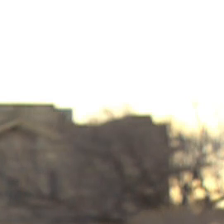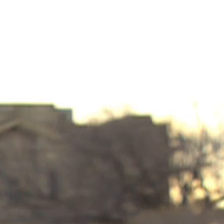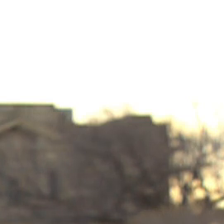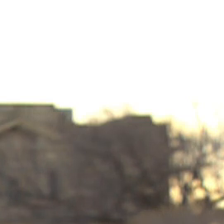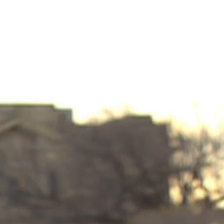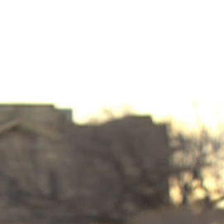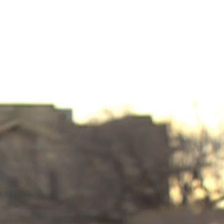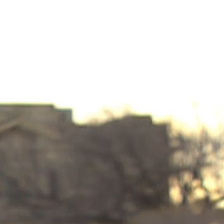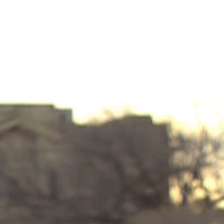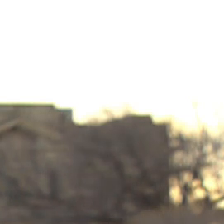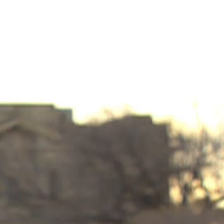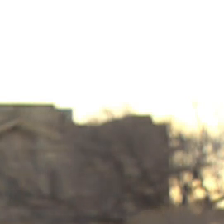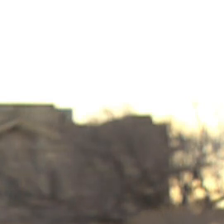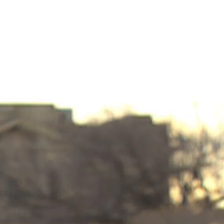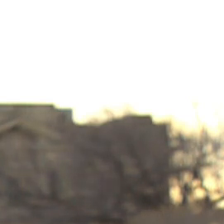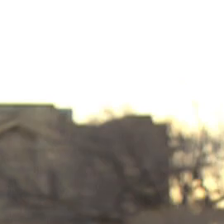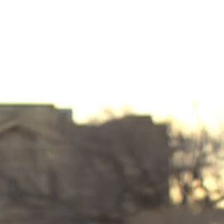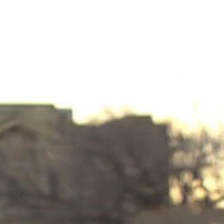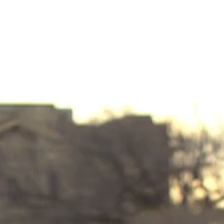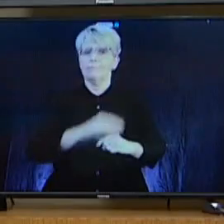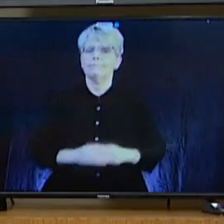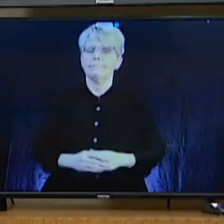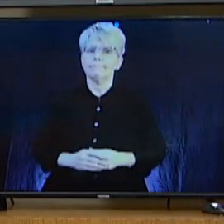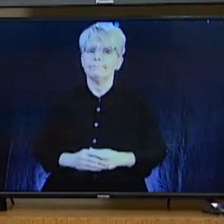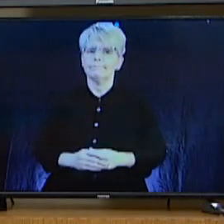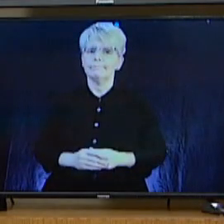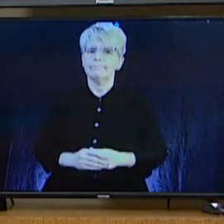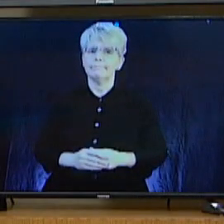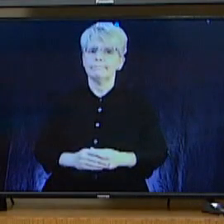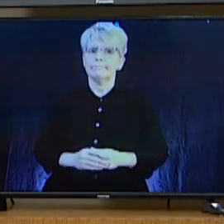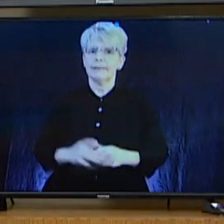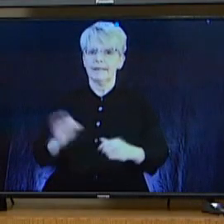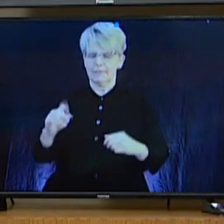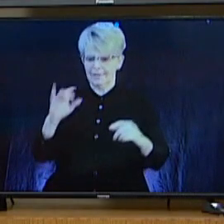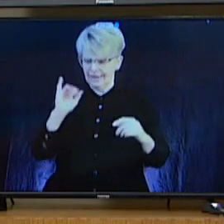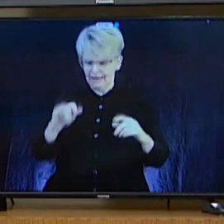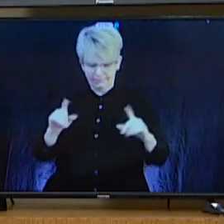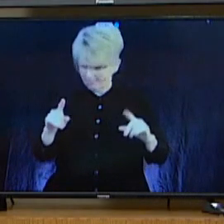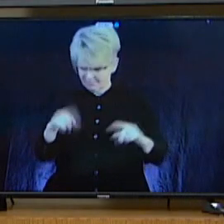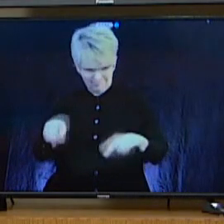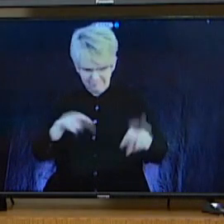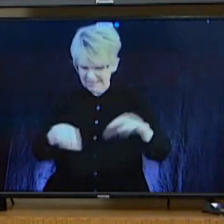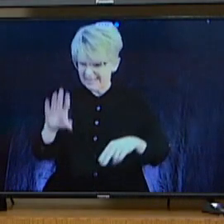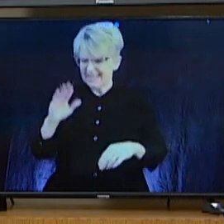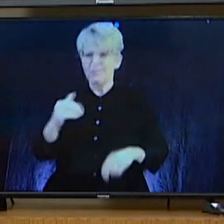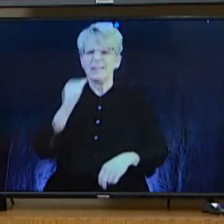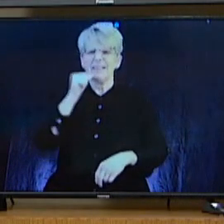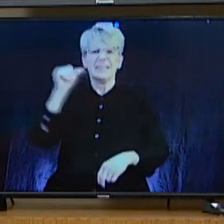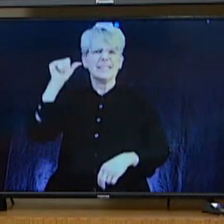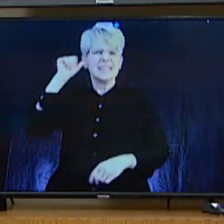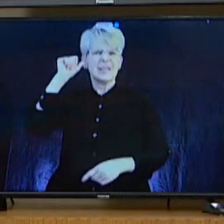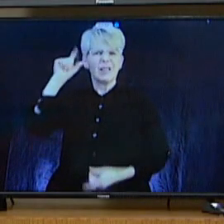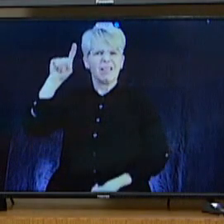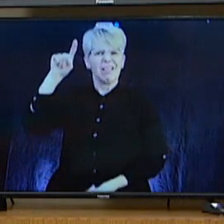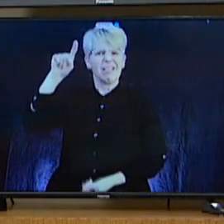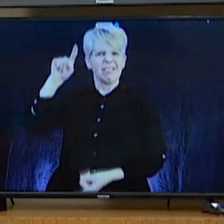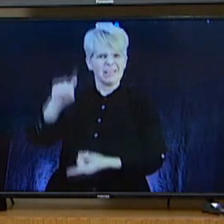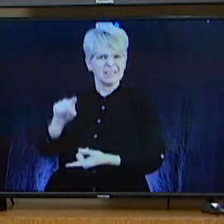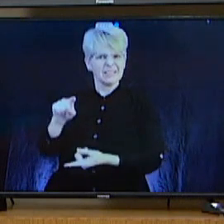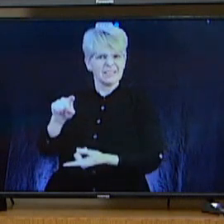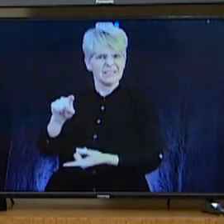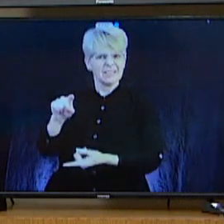dose, with their second dose coming imminently. It looked like we had less yesterday, but we're actually at